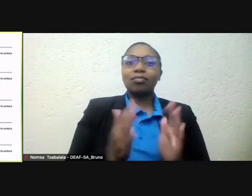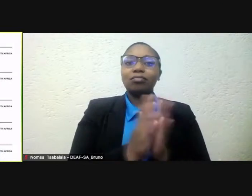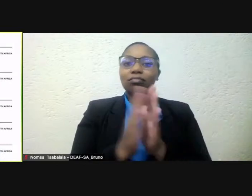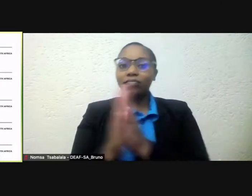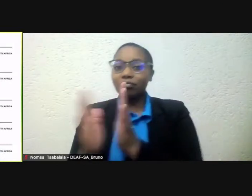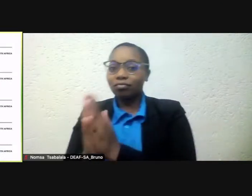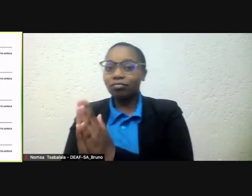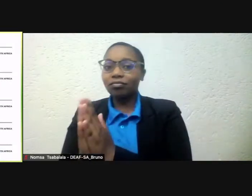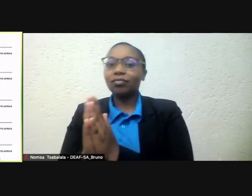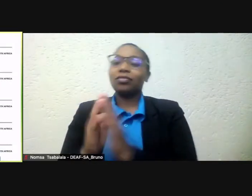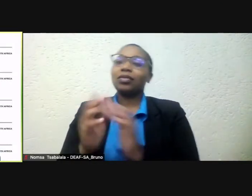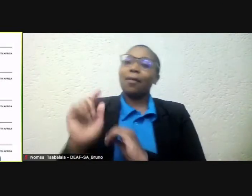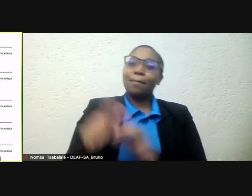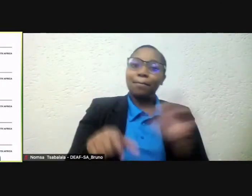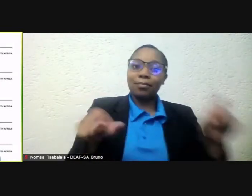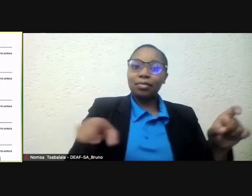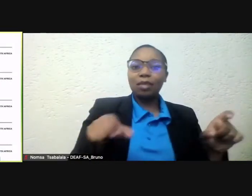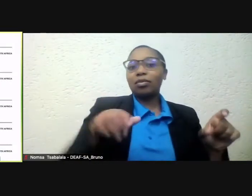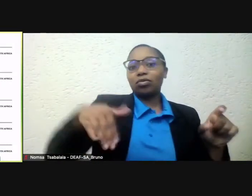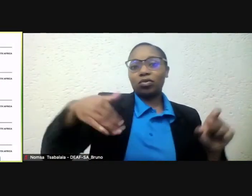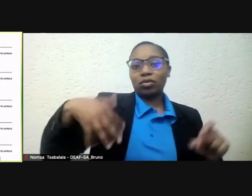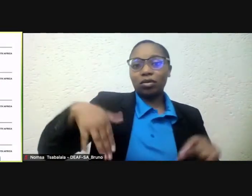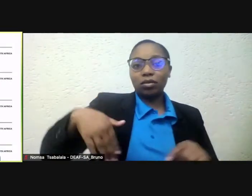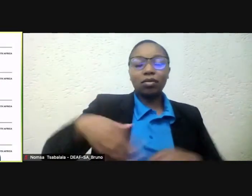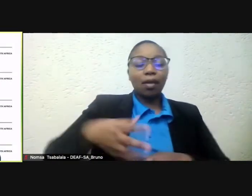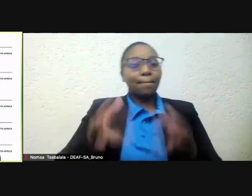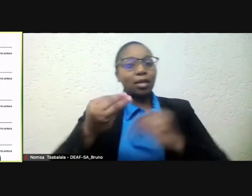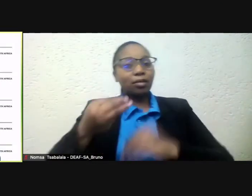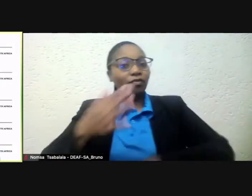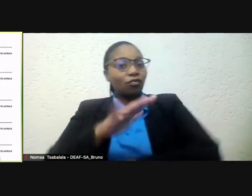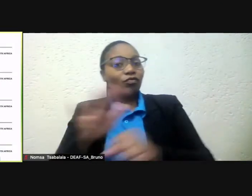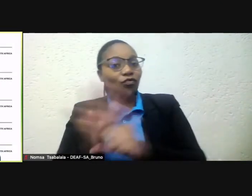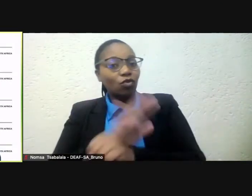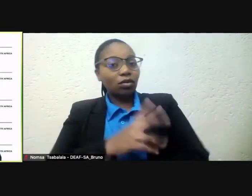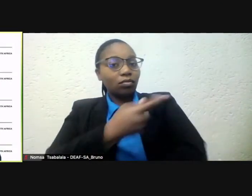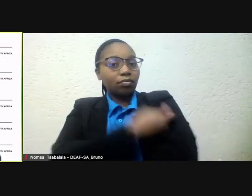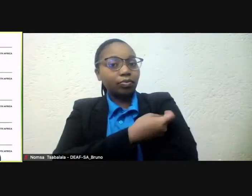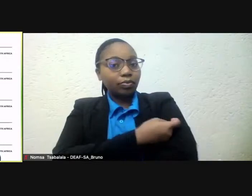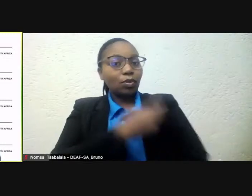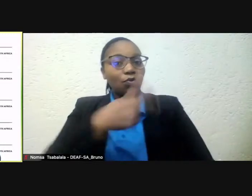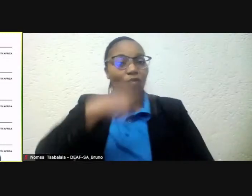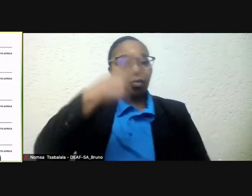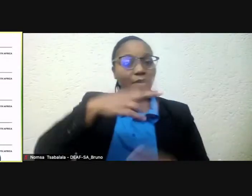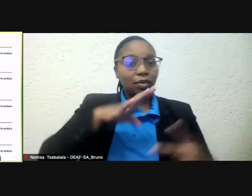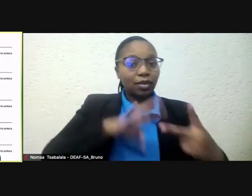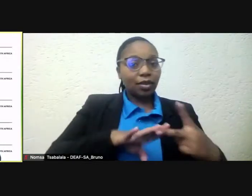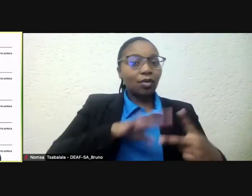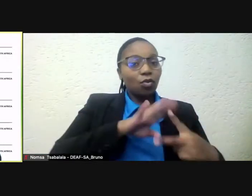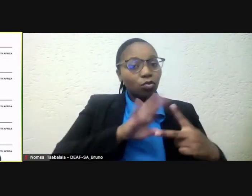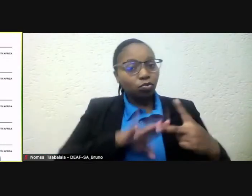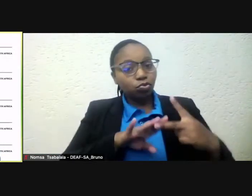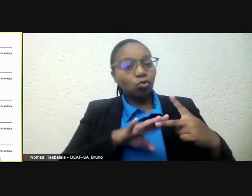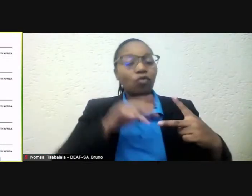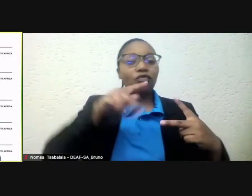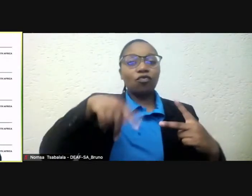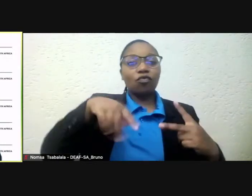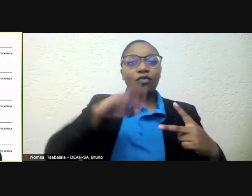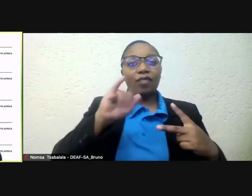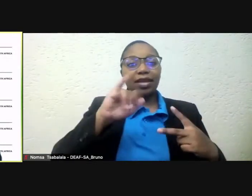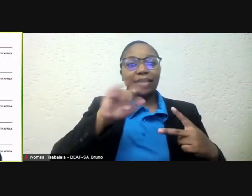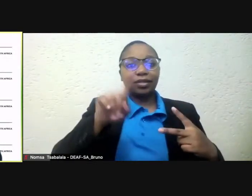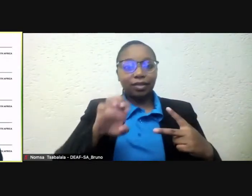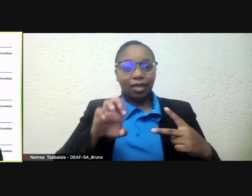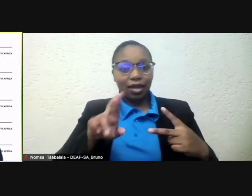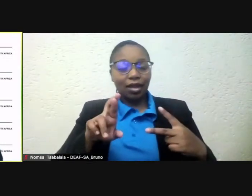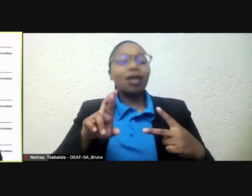full vaccination with the Pfizer vaccine. There are many who have taken only one dose, even